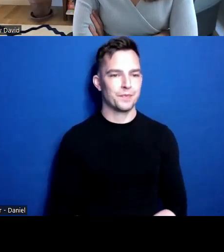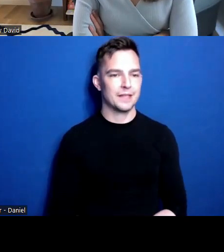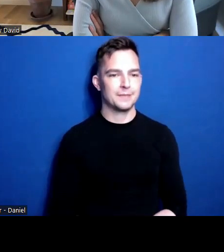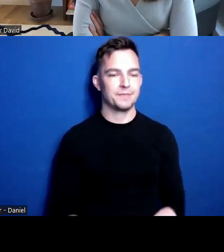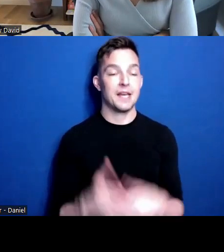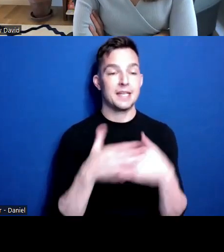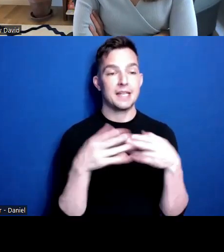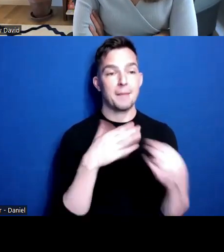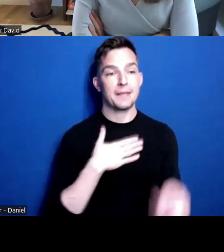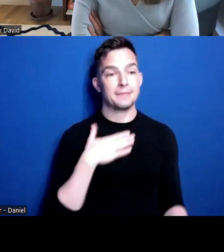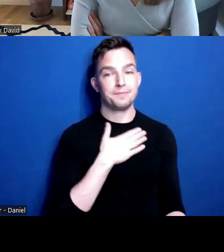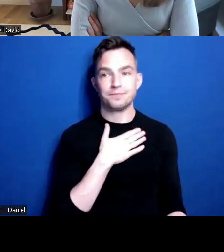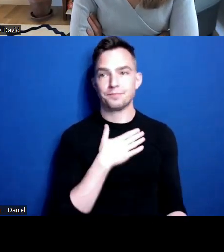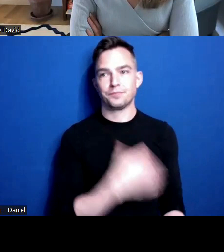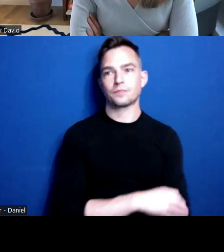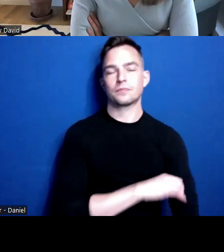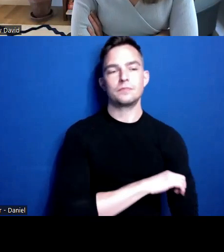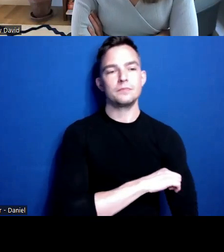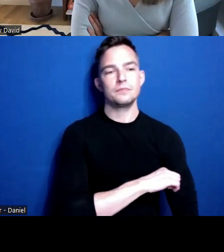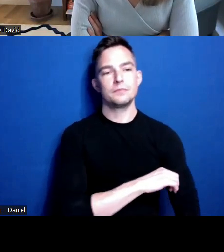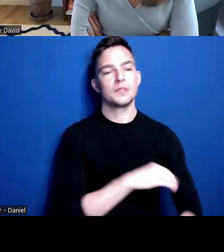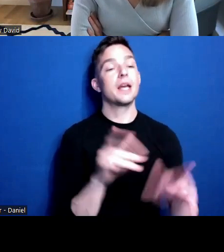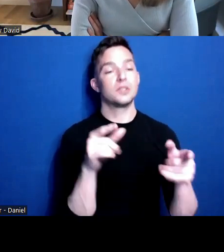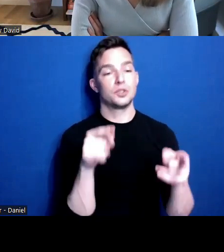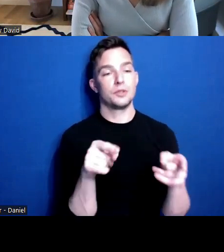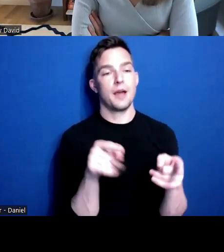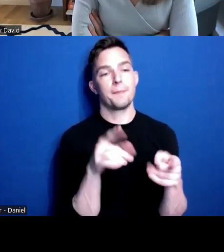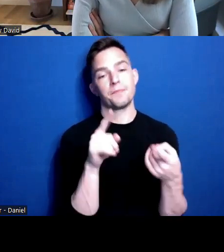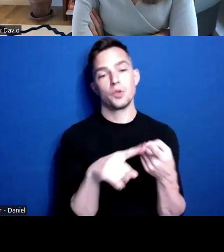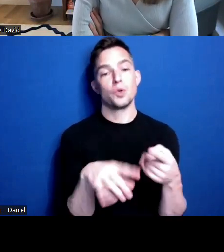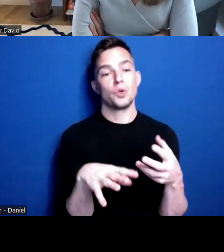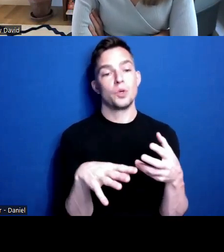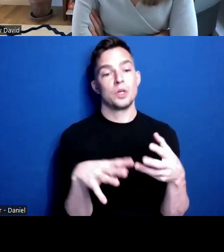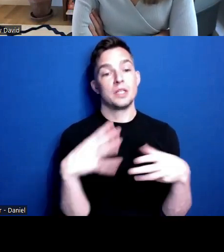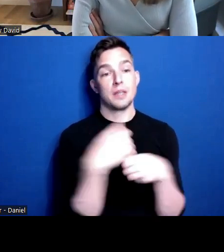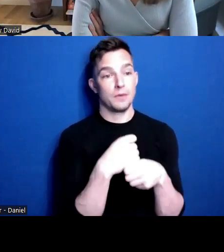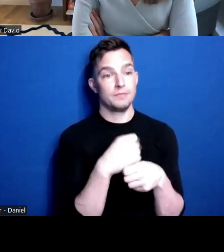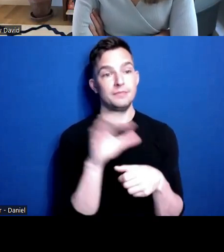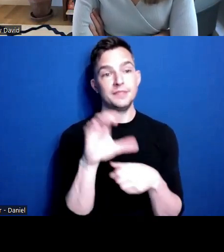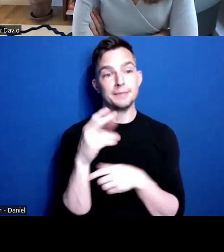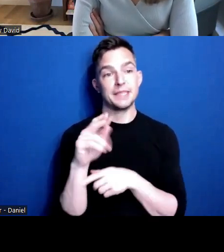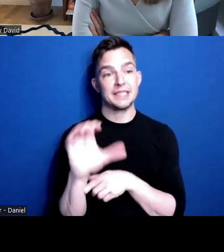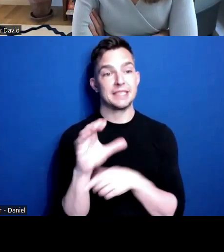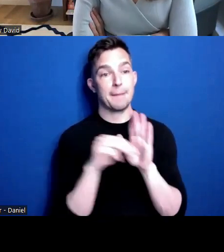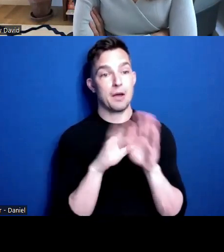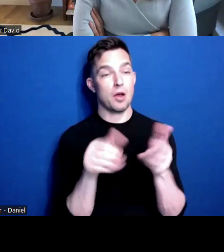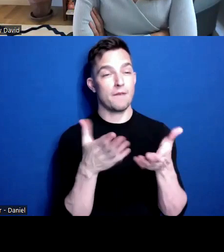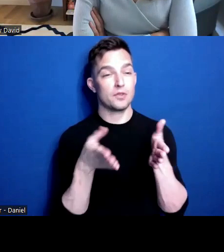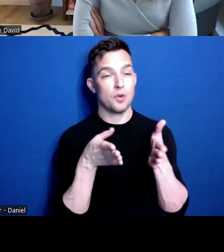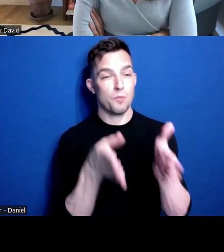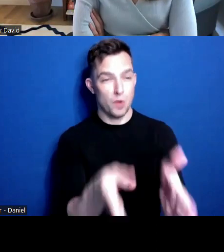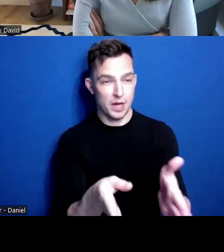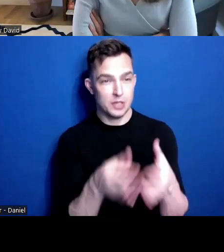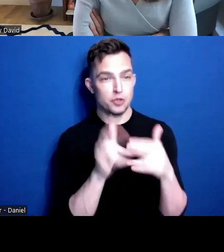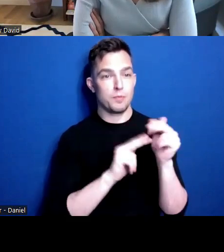Next slide, please. So to summarize, the CCBHC model offers an avenue to build out and